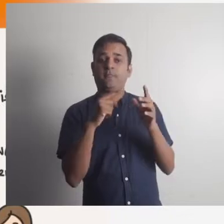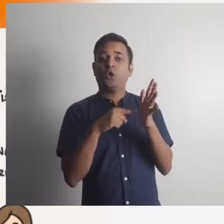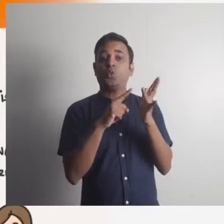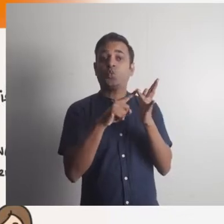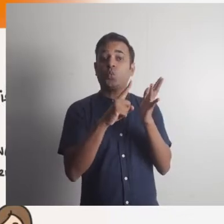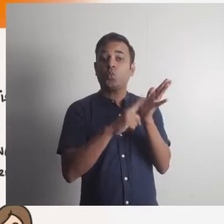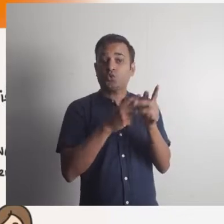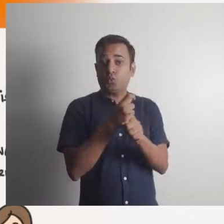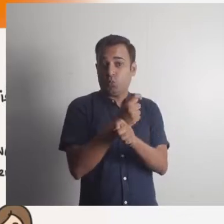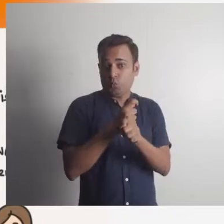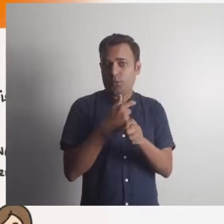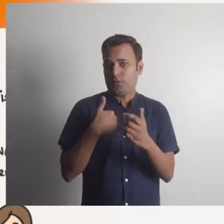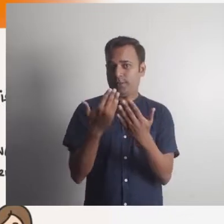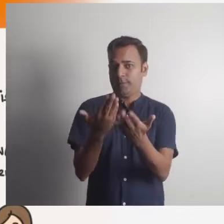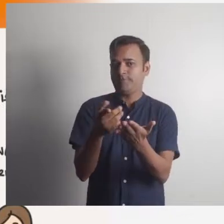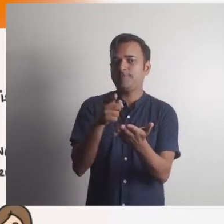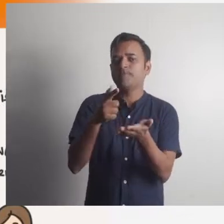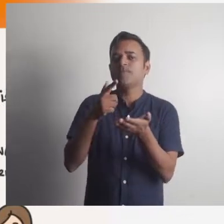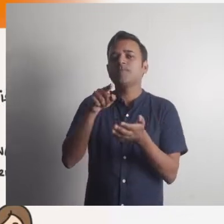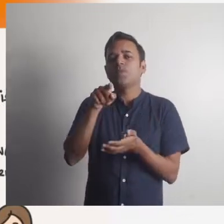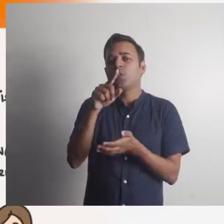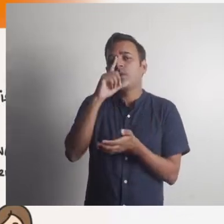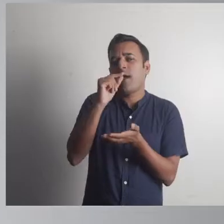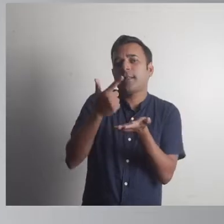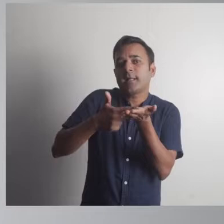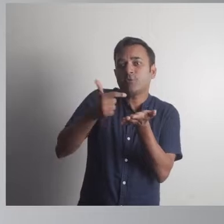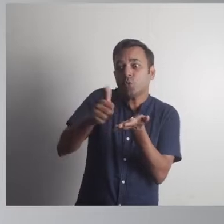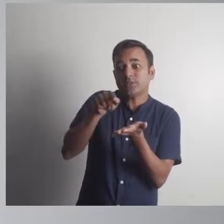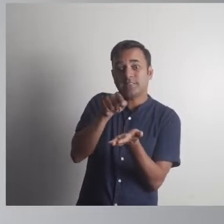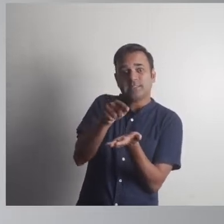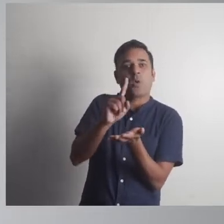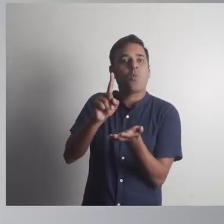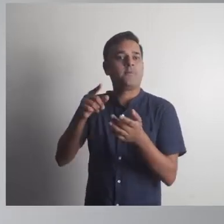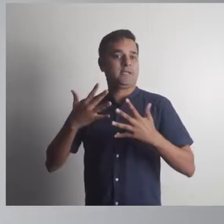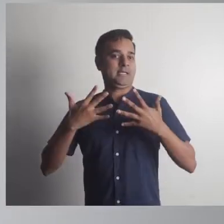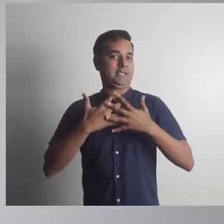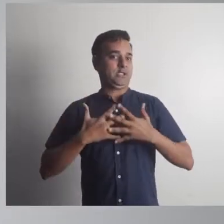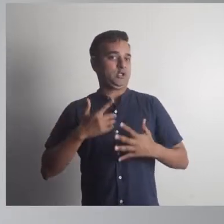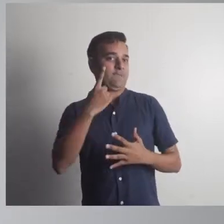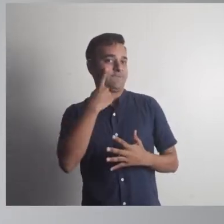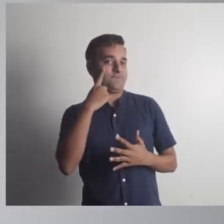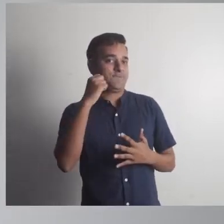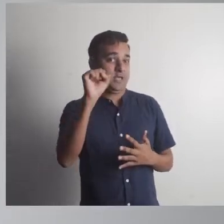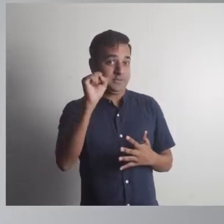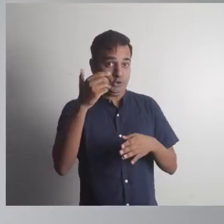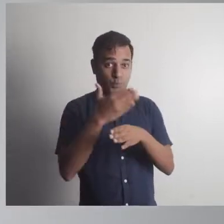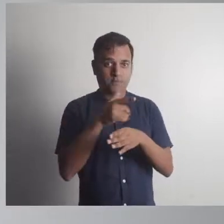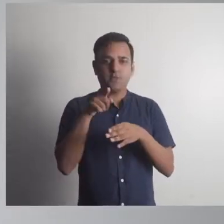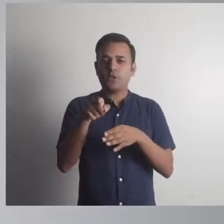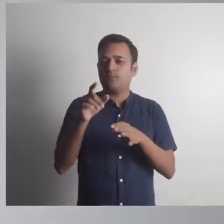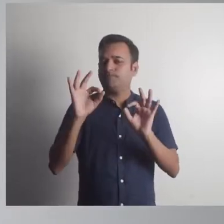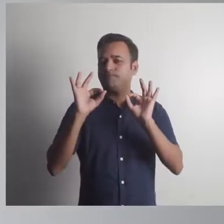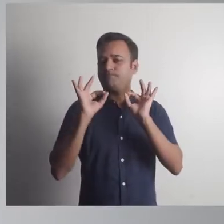put, the woman who first started doing this work and in her body of academic work is this wonderful